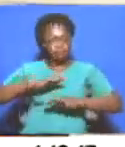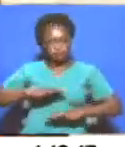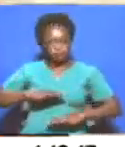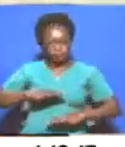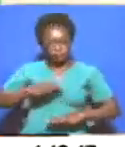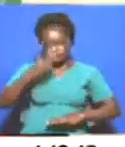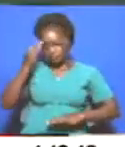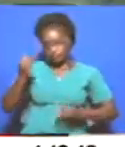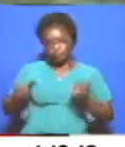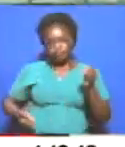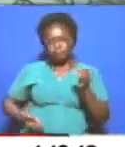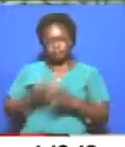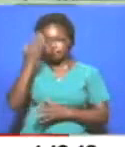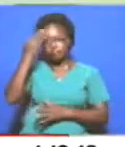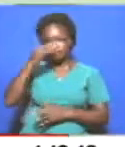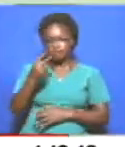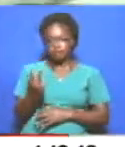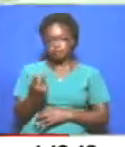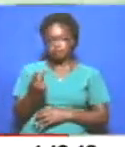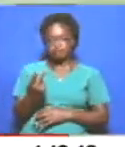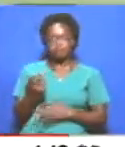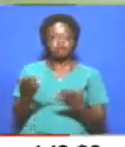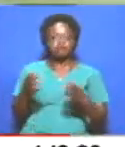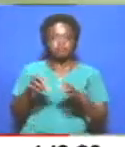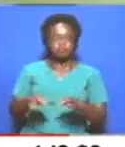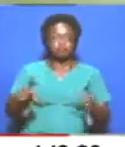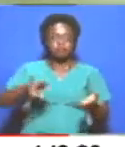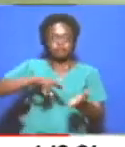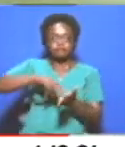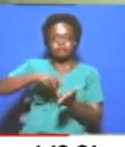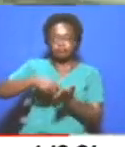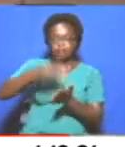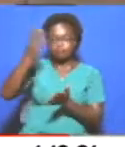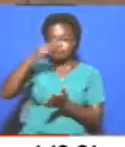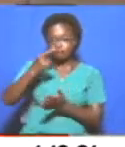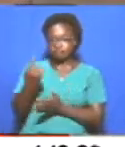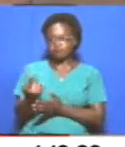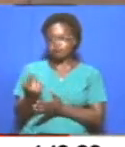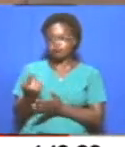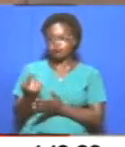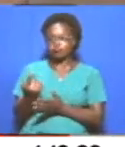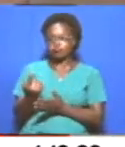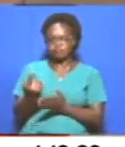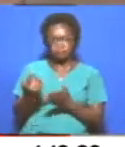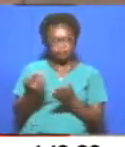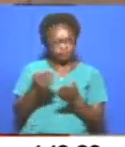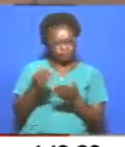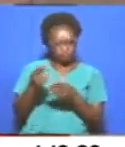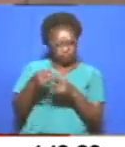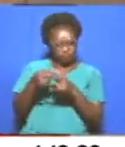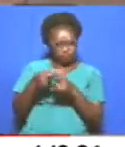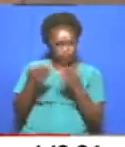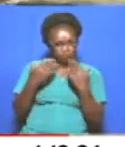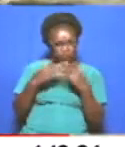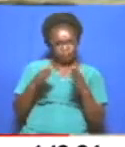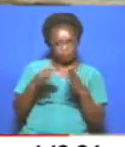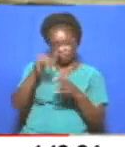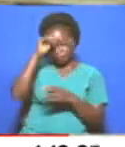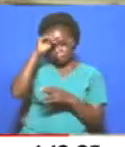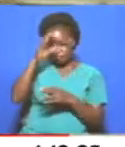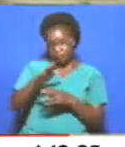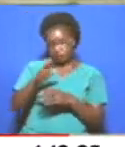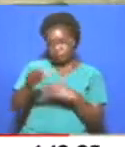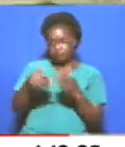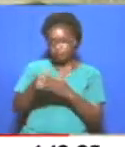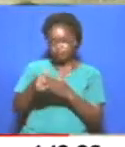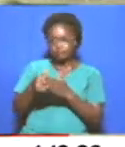launch of phase two of the Kibuye Modern Market project. Phase one of the project is near completion, and Governor Nyong’o says all traders who had been